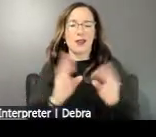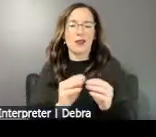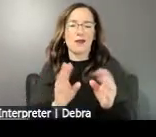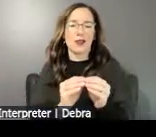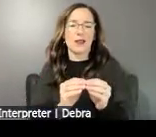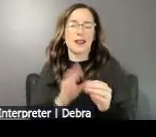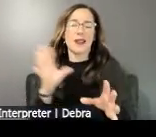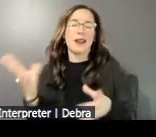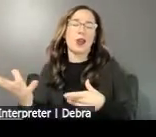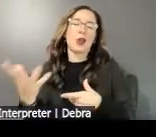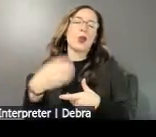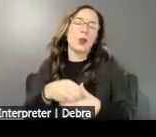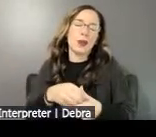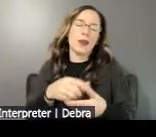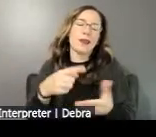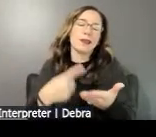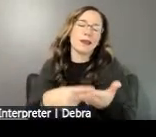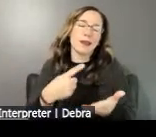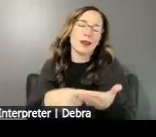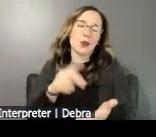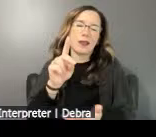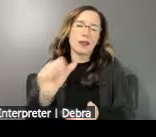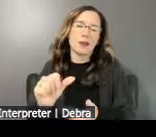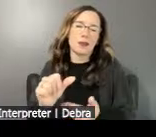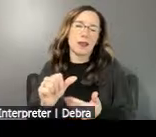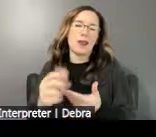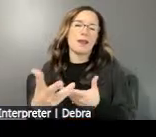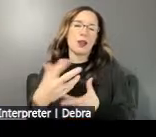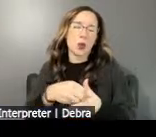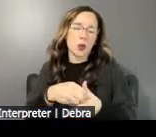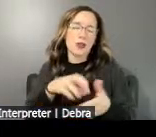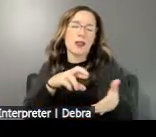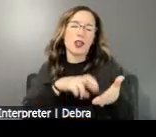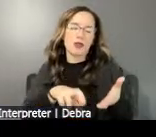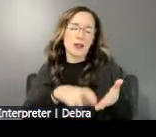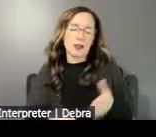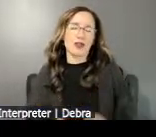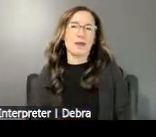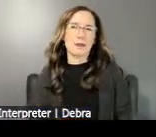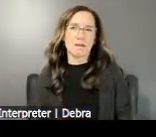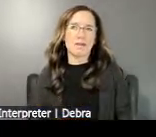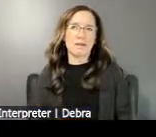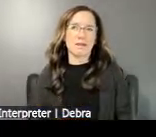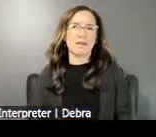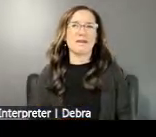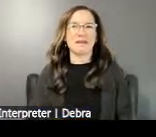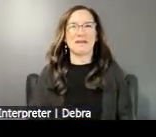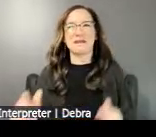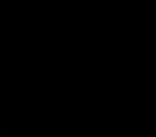a discussion on disability inclusion in research.